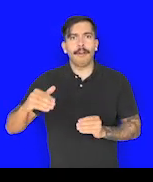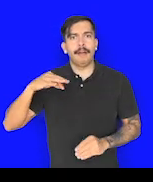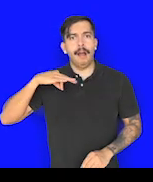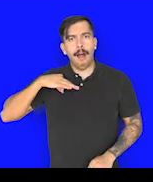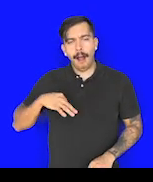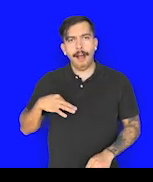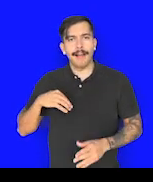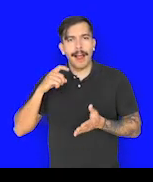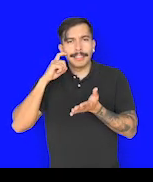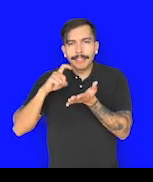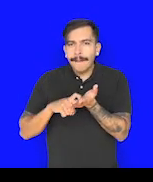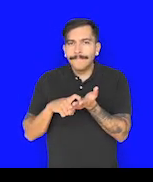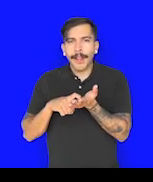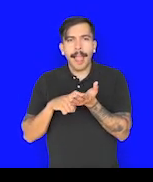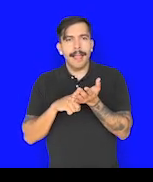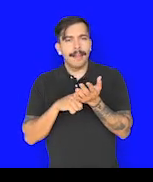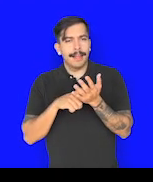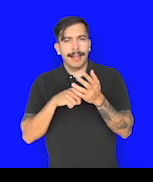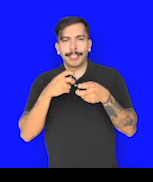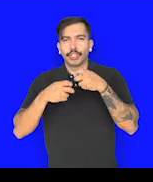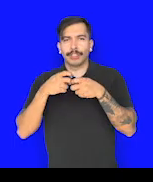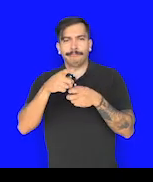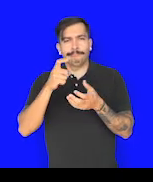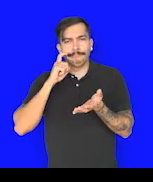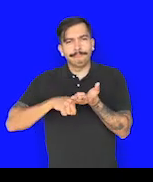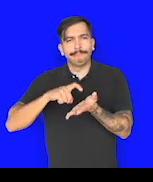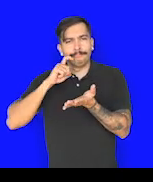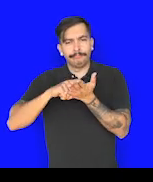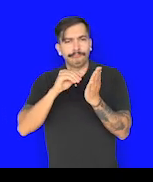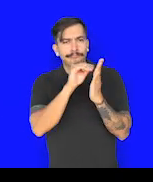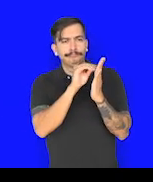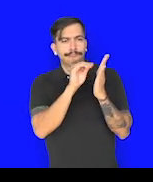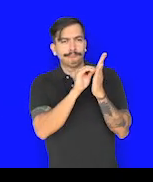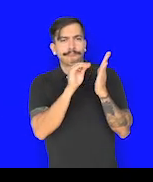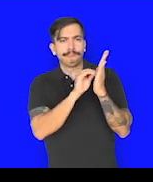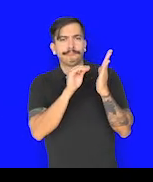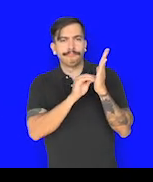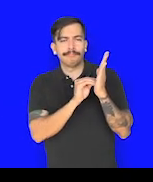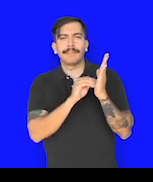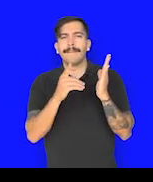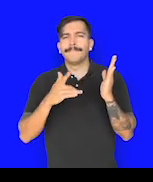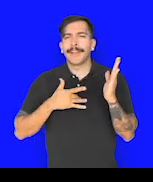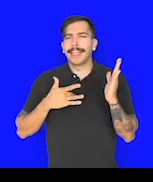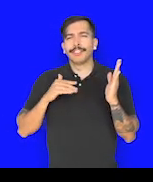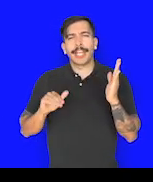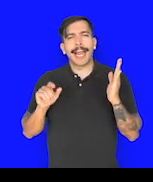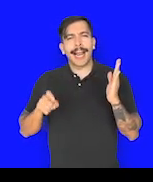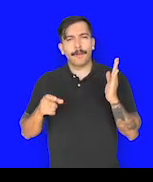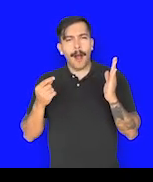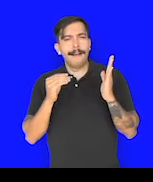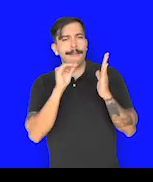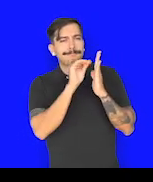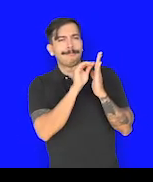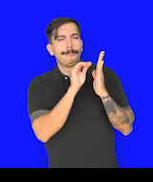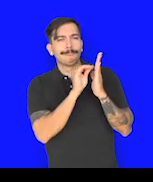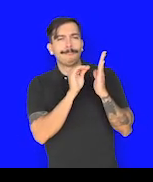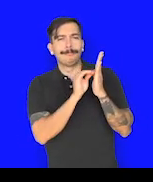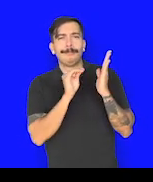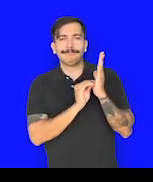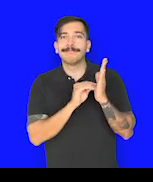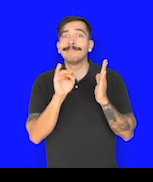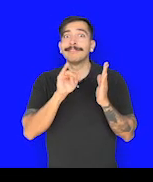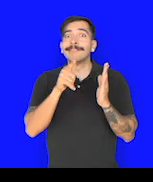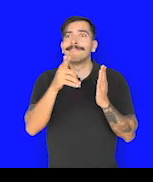helpful to identify the issues as you see them and outline what you feel your child needs.